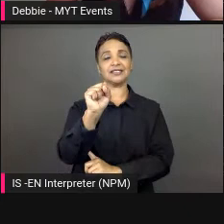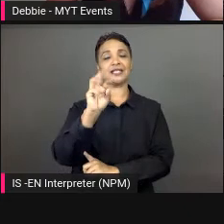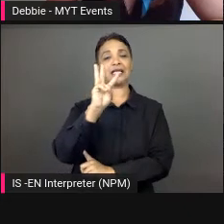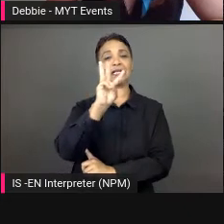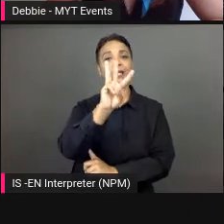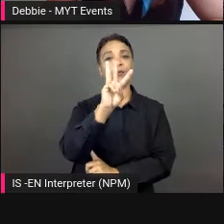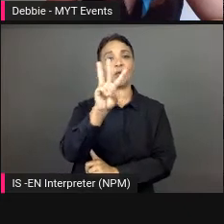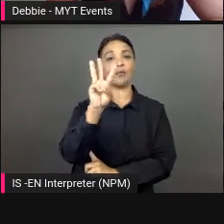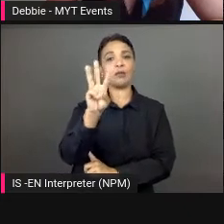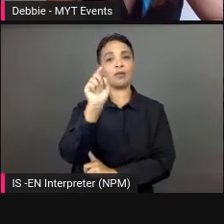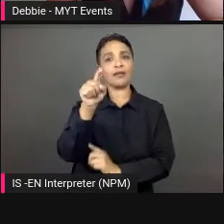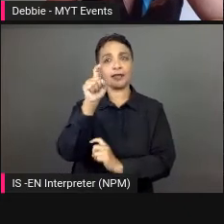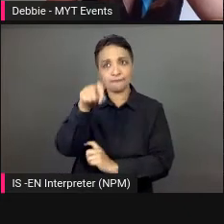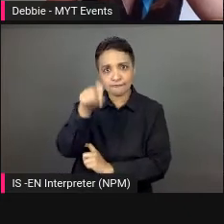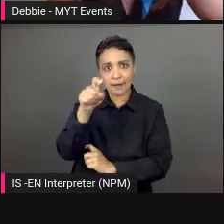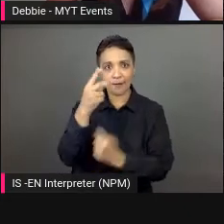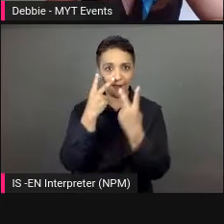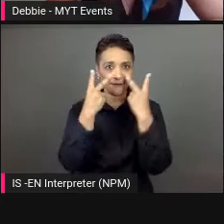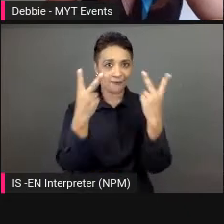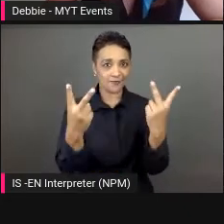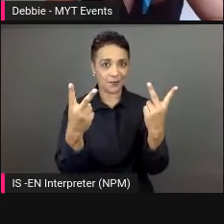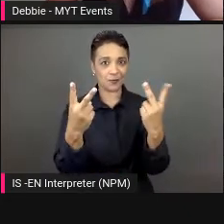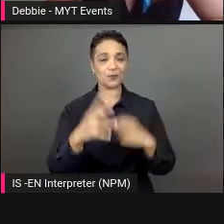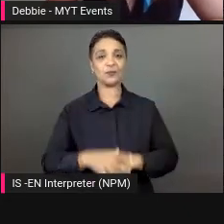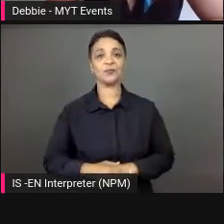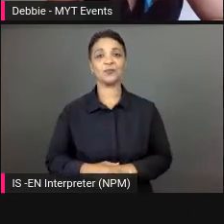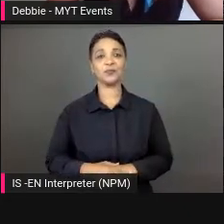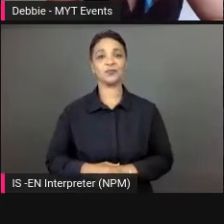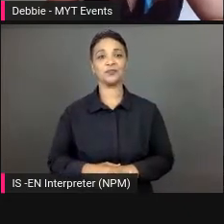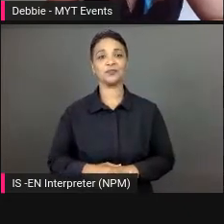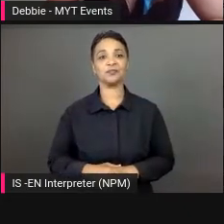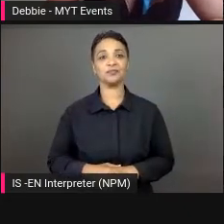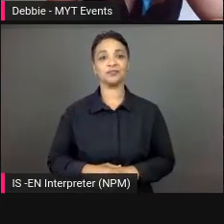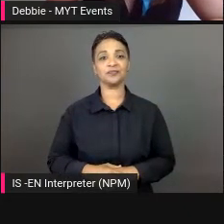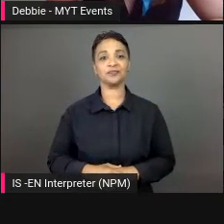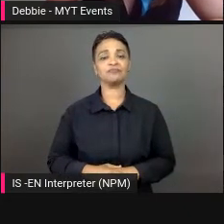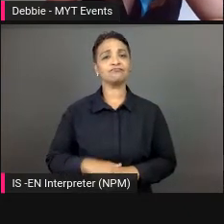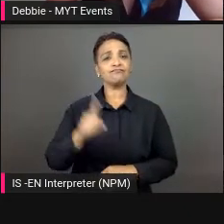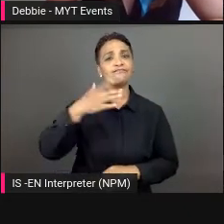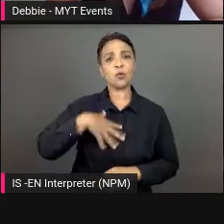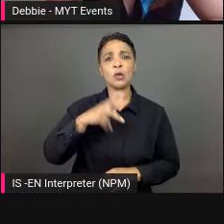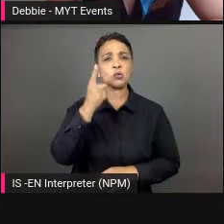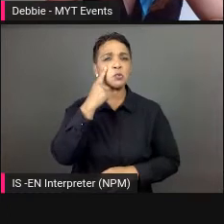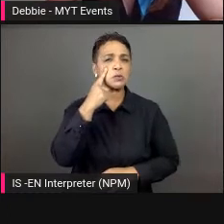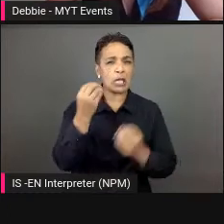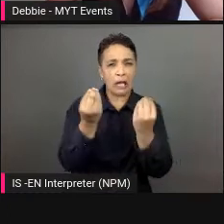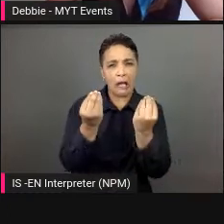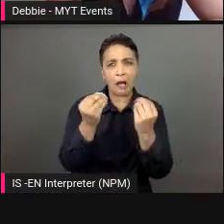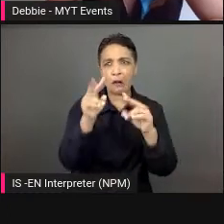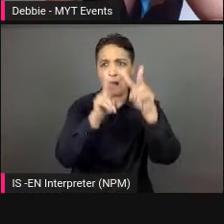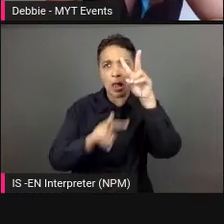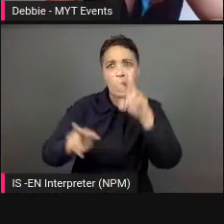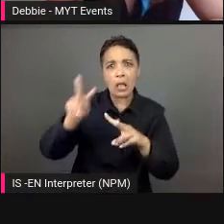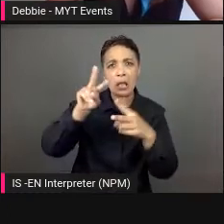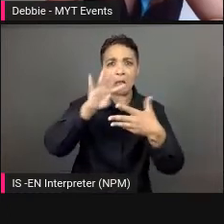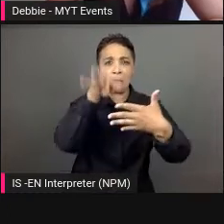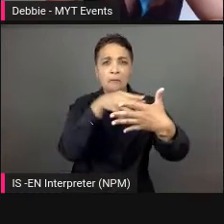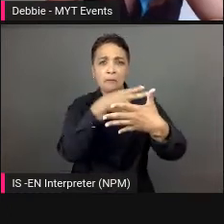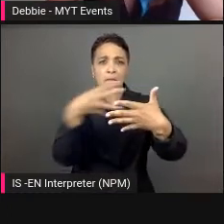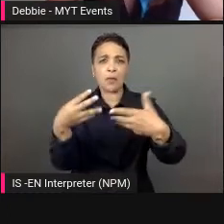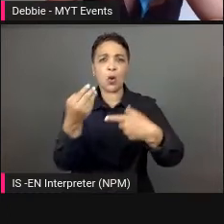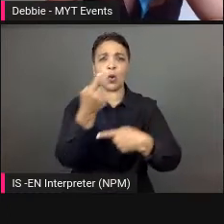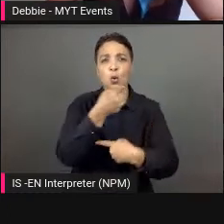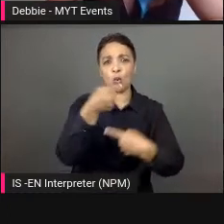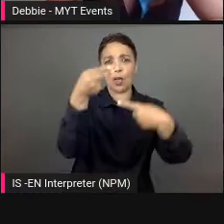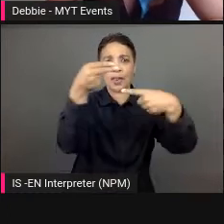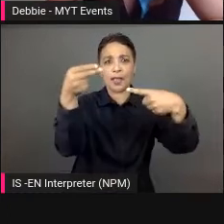post-event. Please take your time to familiarise yourself with the platform, the schedule, speakers, networking and expo area.